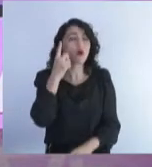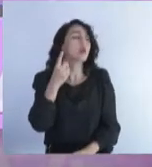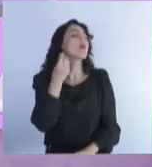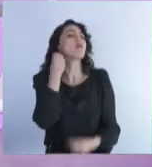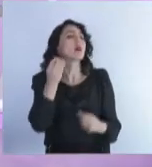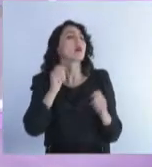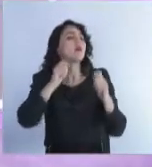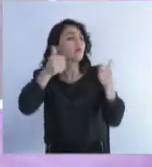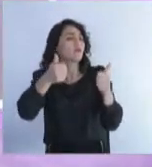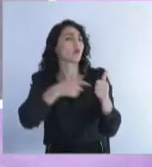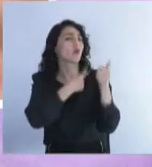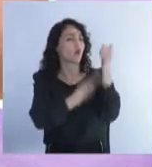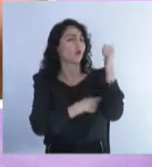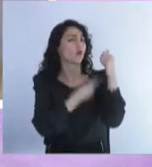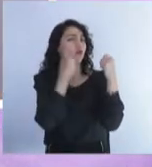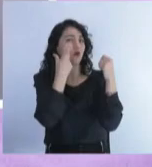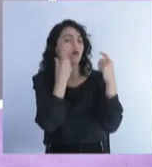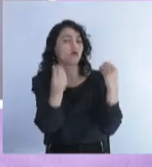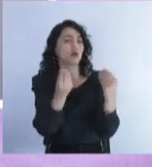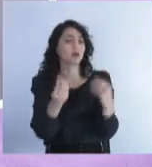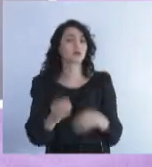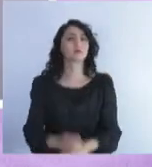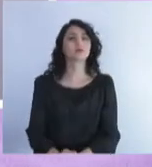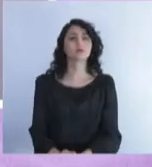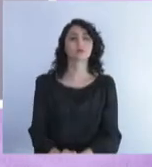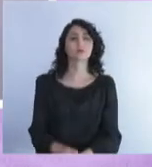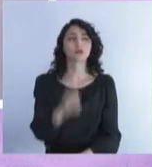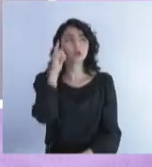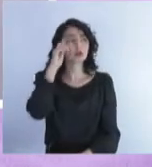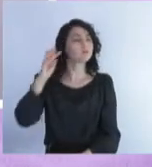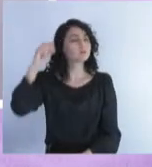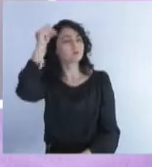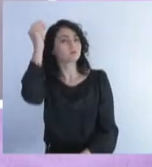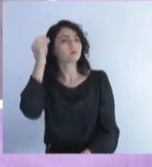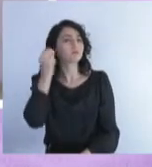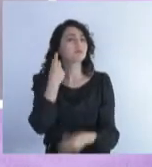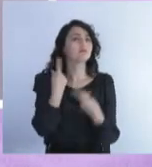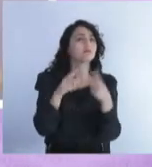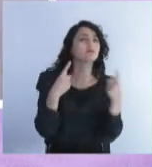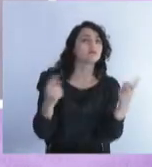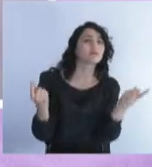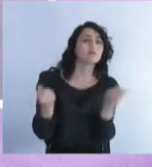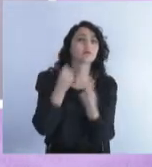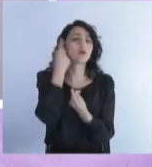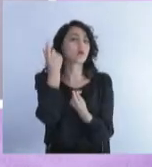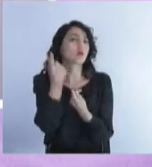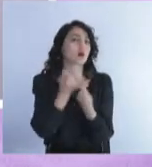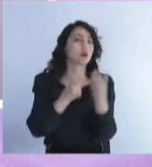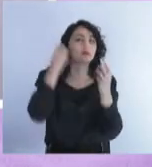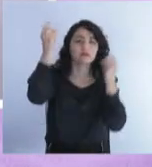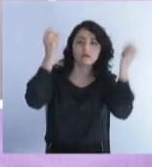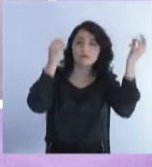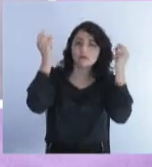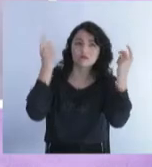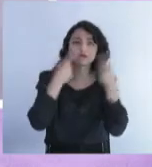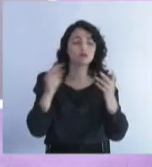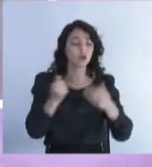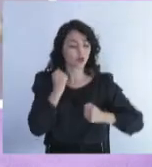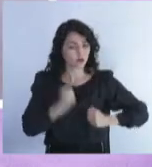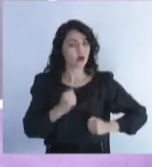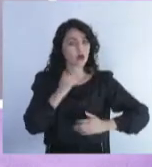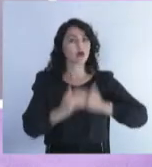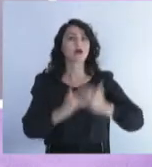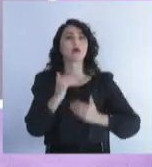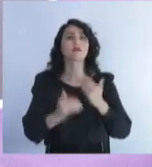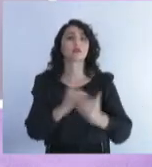skills? But once you have that sense of strategy and how to nimbly change your strategy going forward, as